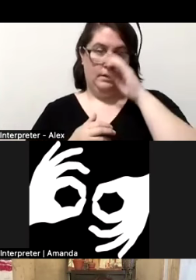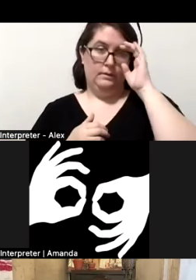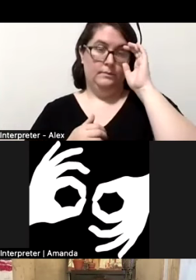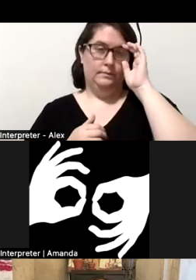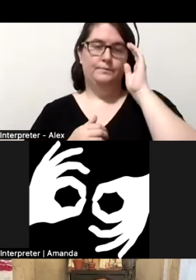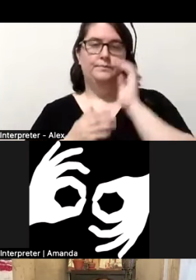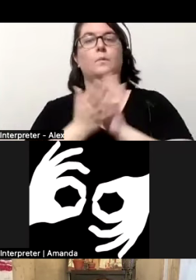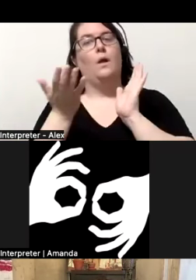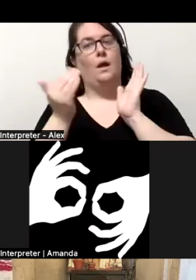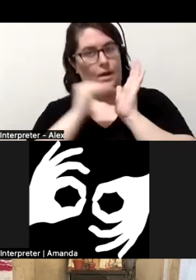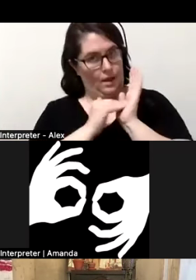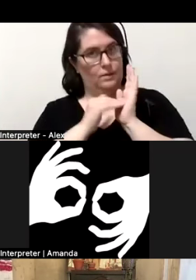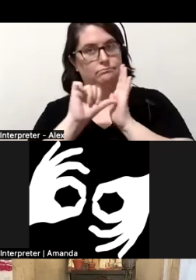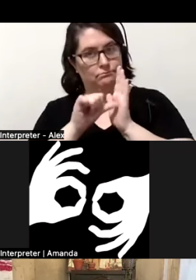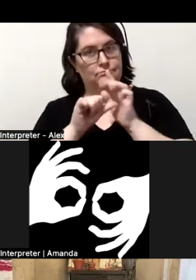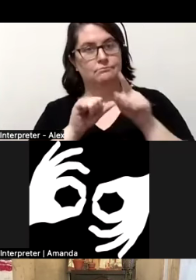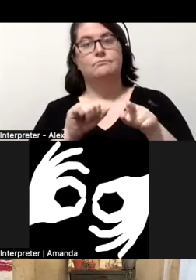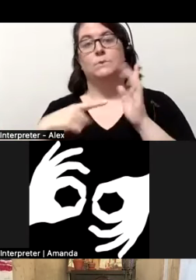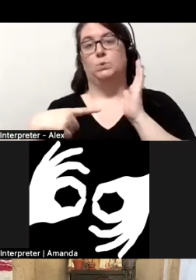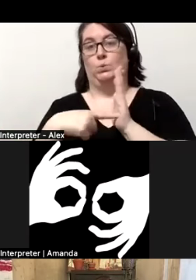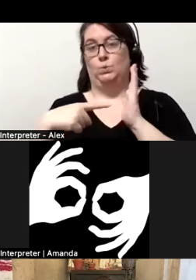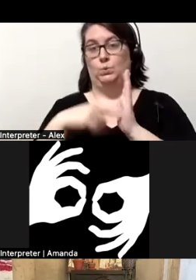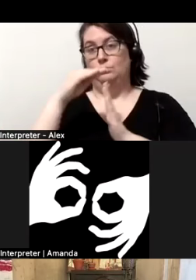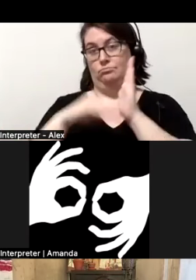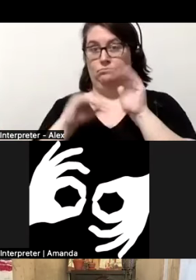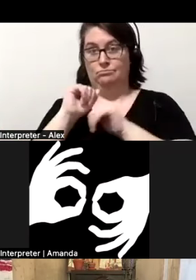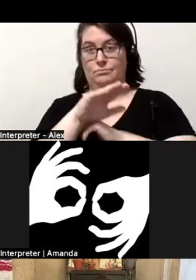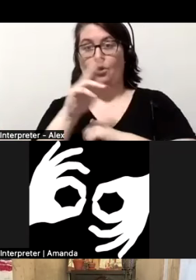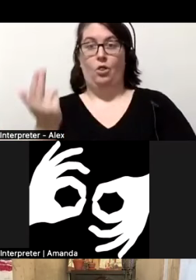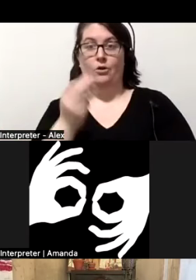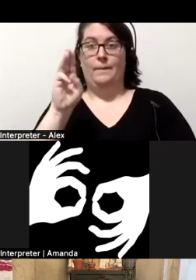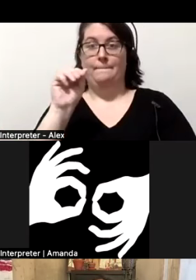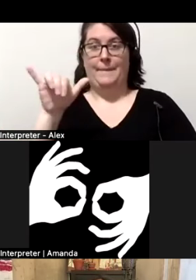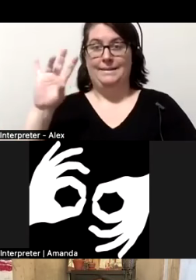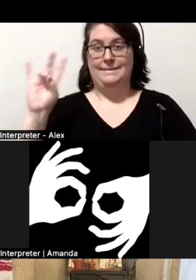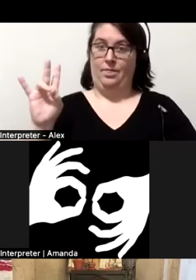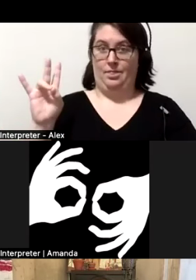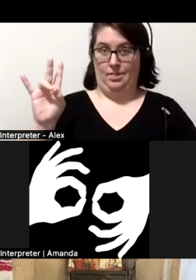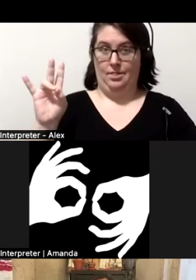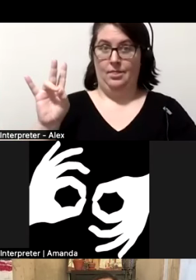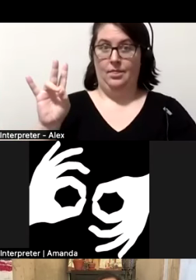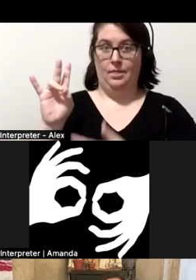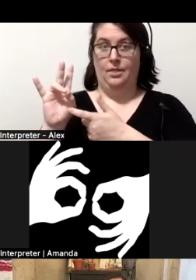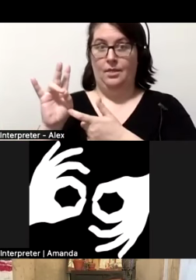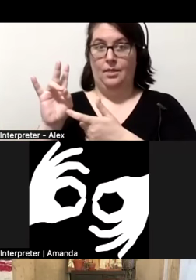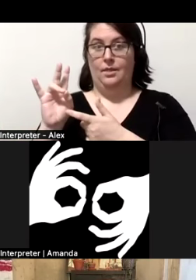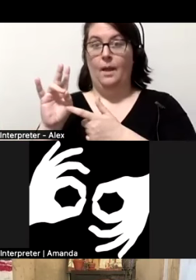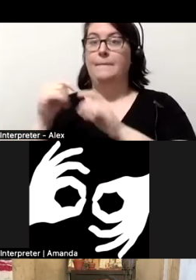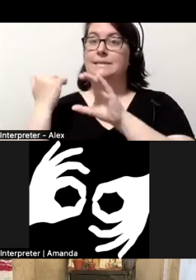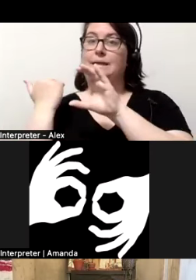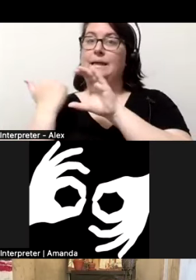As mentioned, applications are due on Thursday, May 7th, and they have to be submitted via email